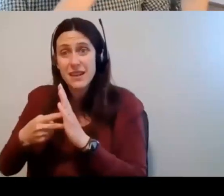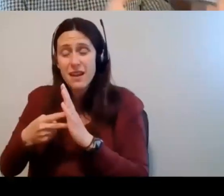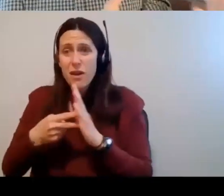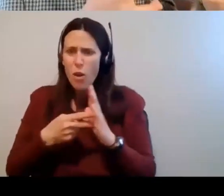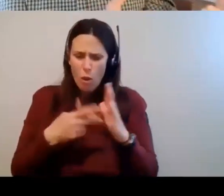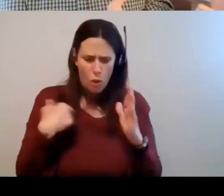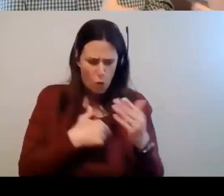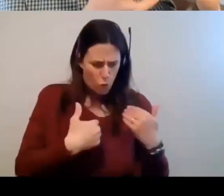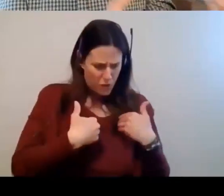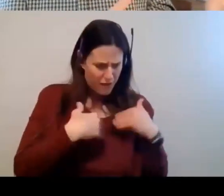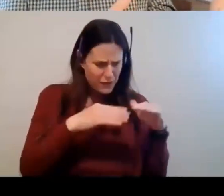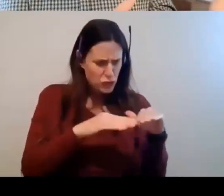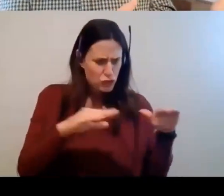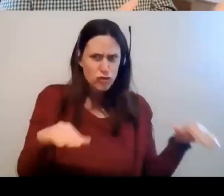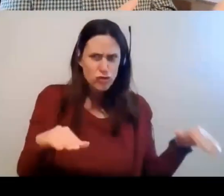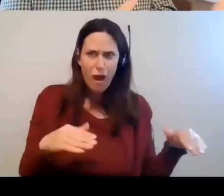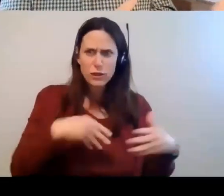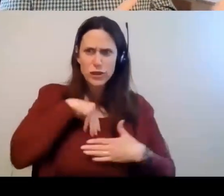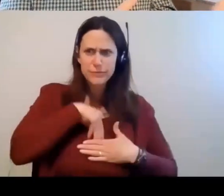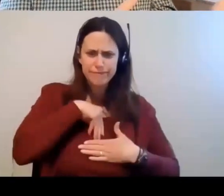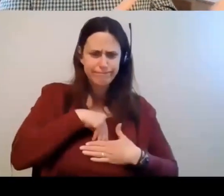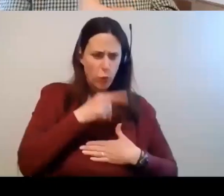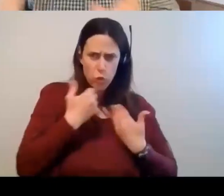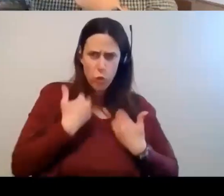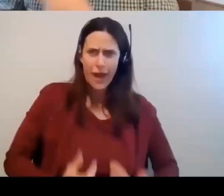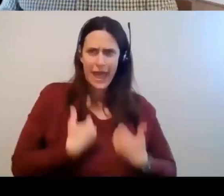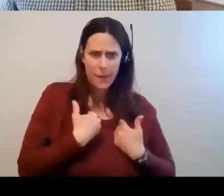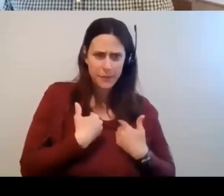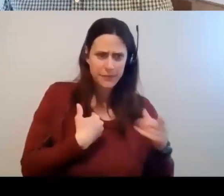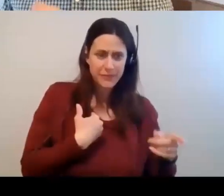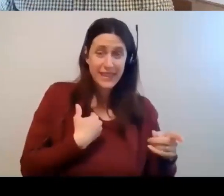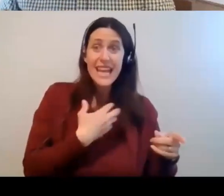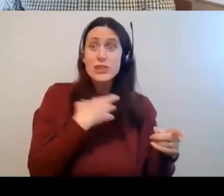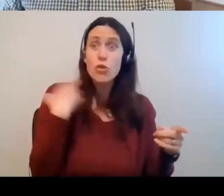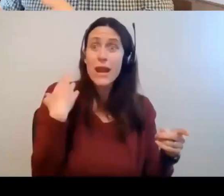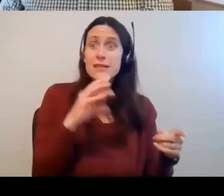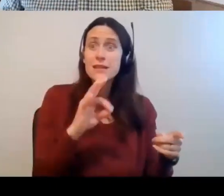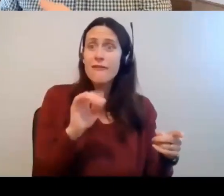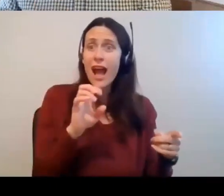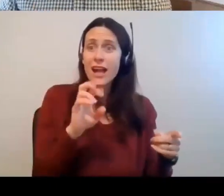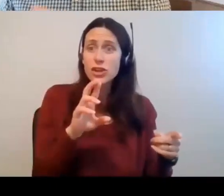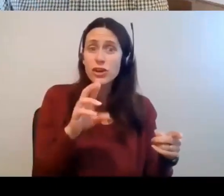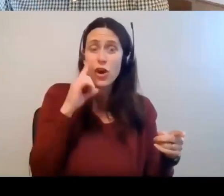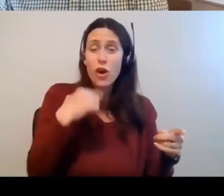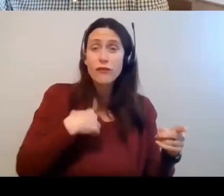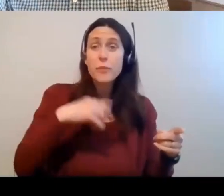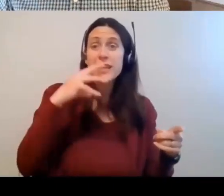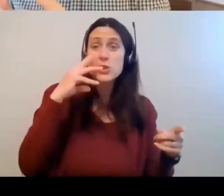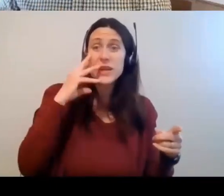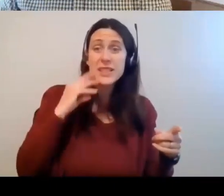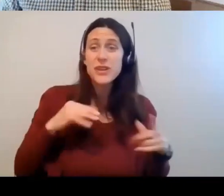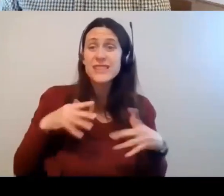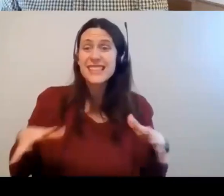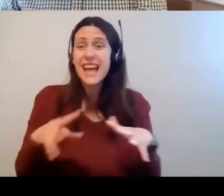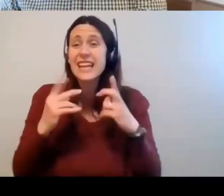intrinsic childhood temperament that's just part of who we are. It's a risk factor for us to experience anxiety and depression right now